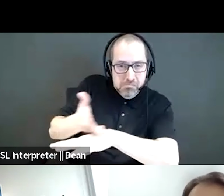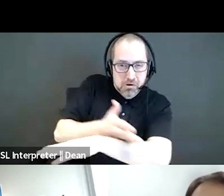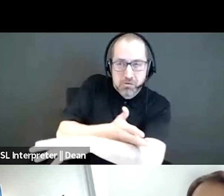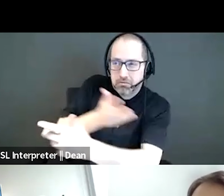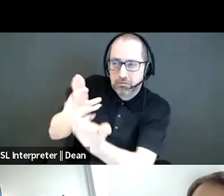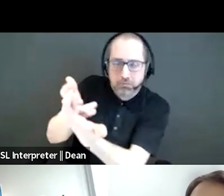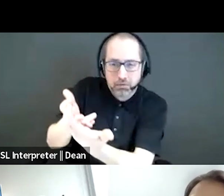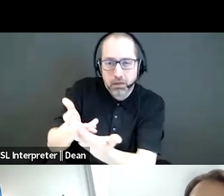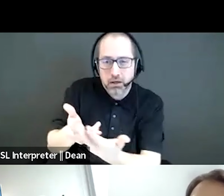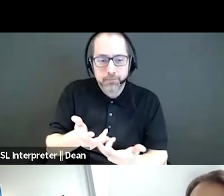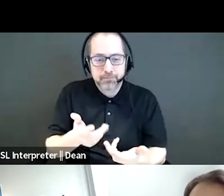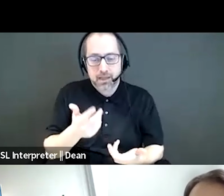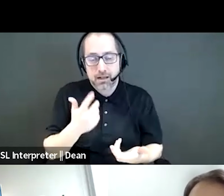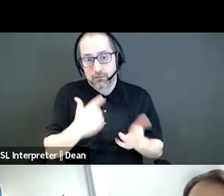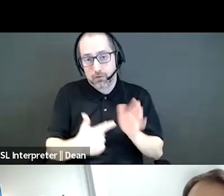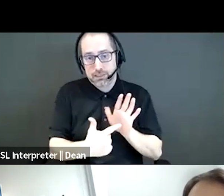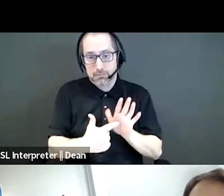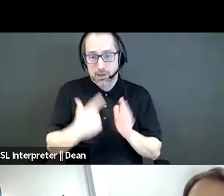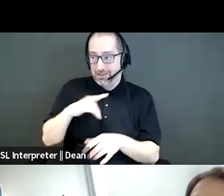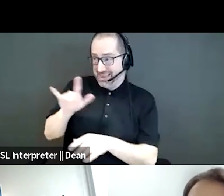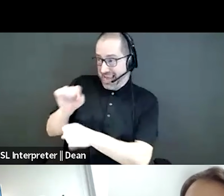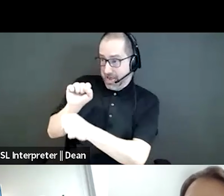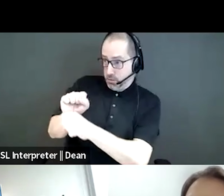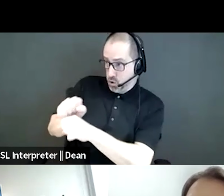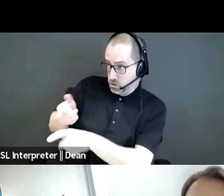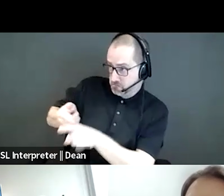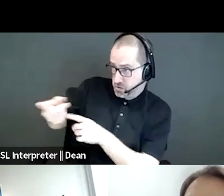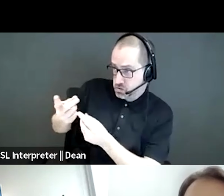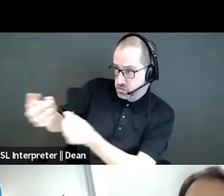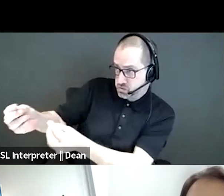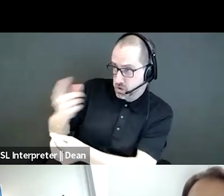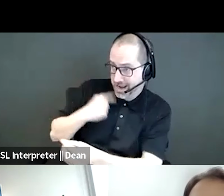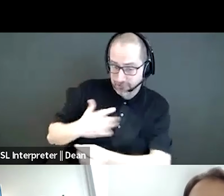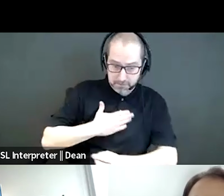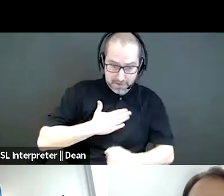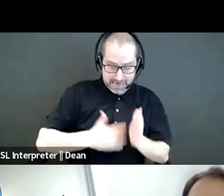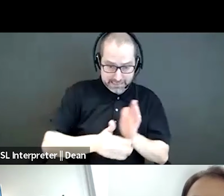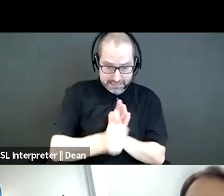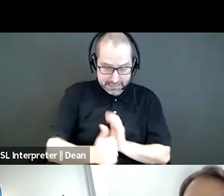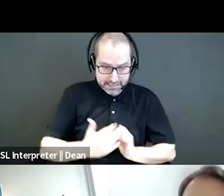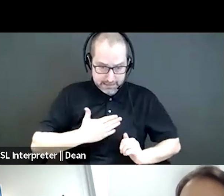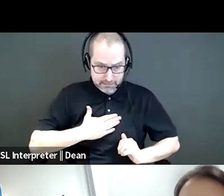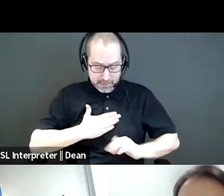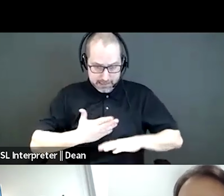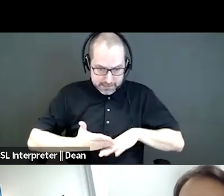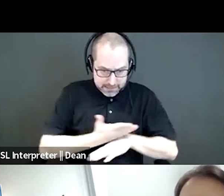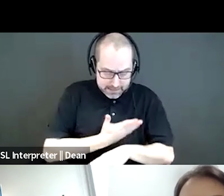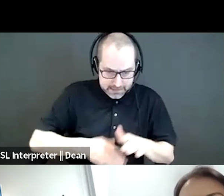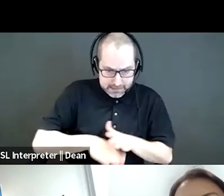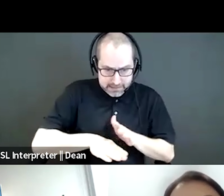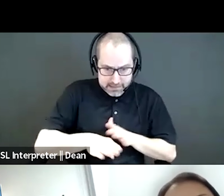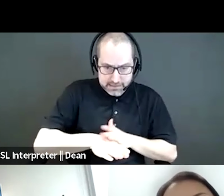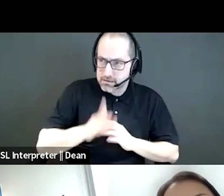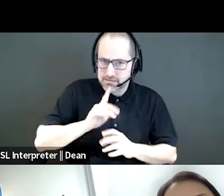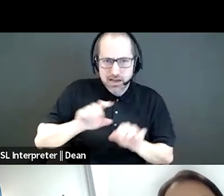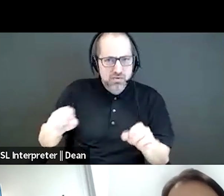better for that work if you work on your skills and develop yourself and then fit into the environment, but not saying that,